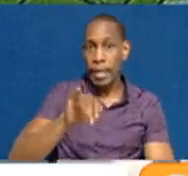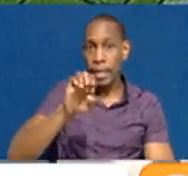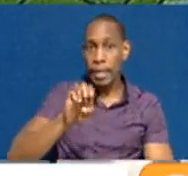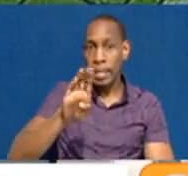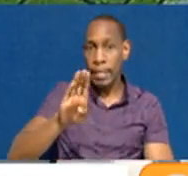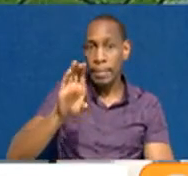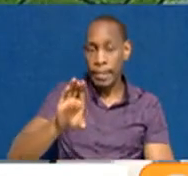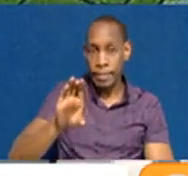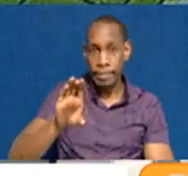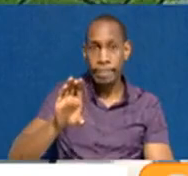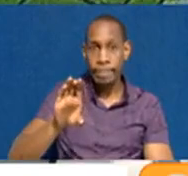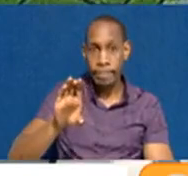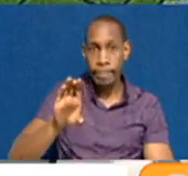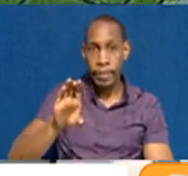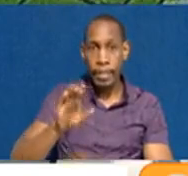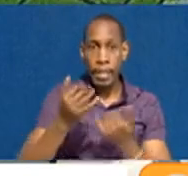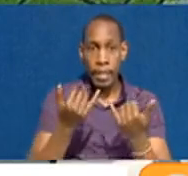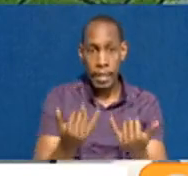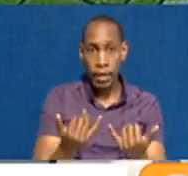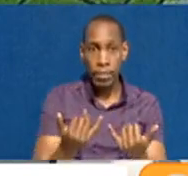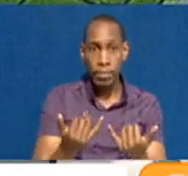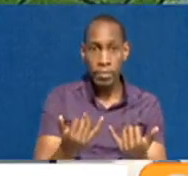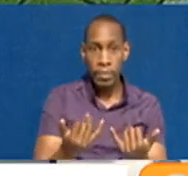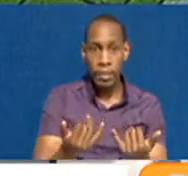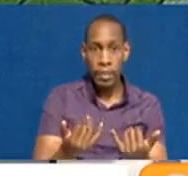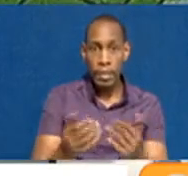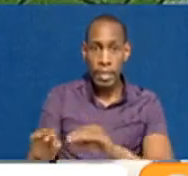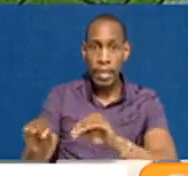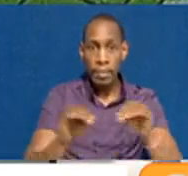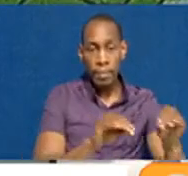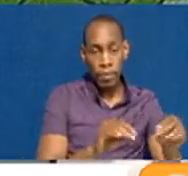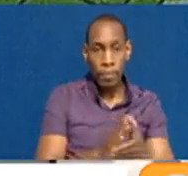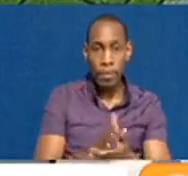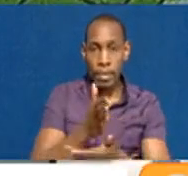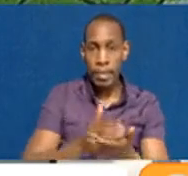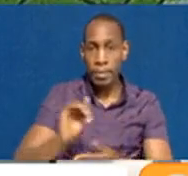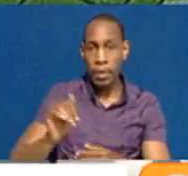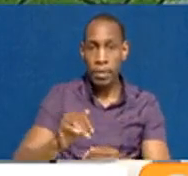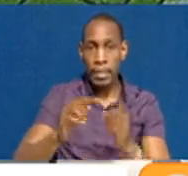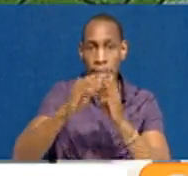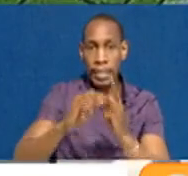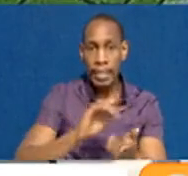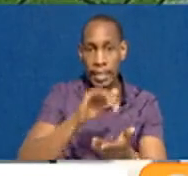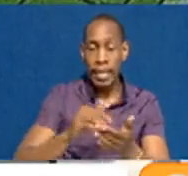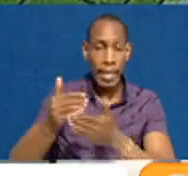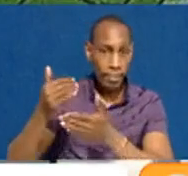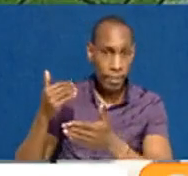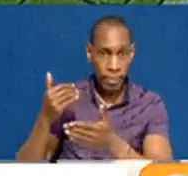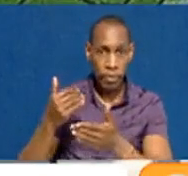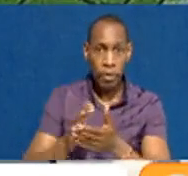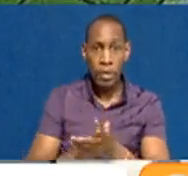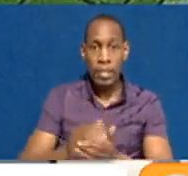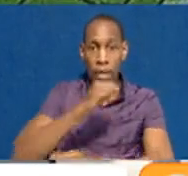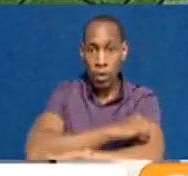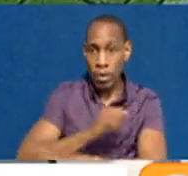Electoral and Boundaries Commission has moved two of its sub-county tallying centers that were previously in